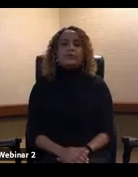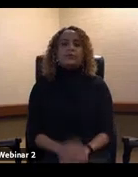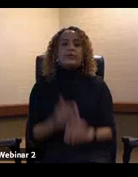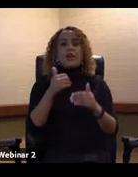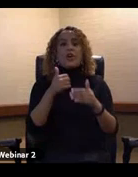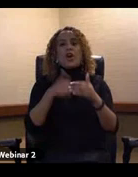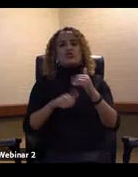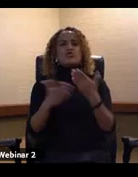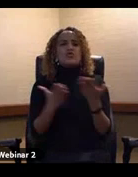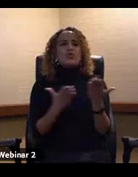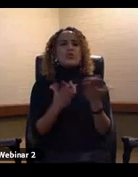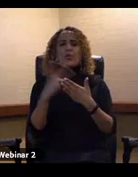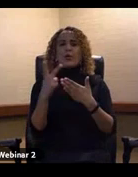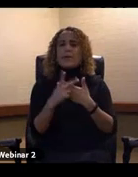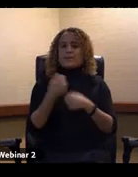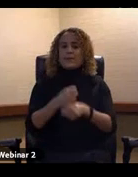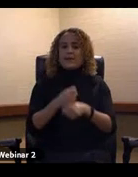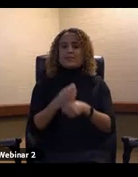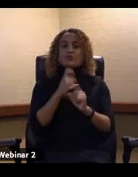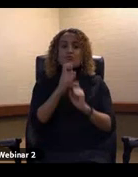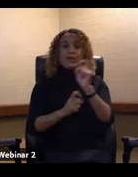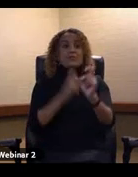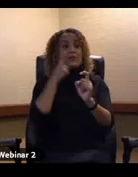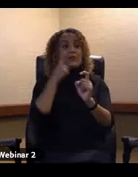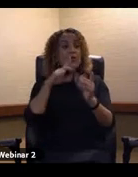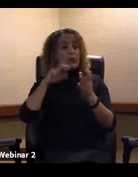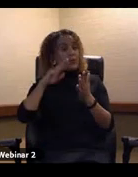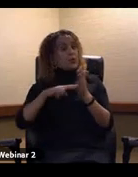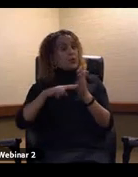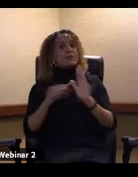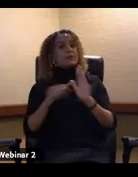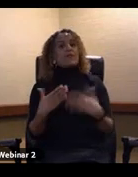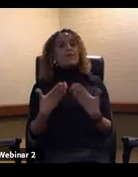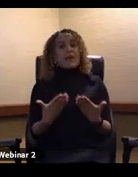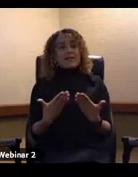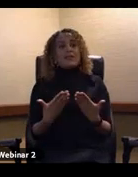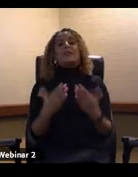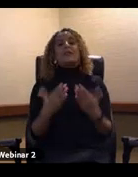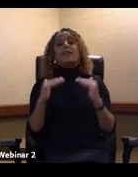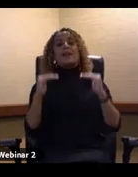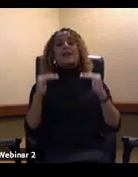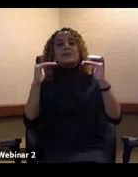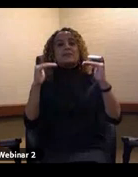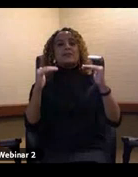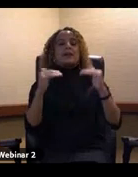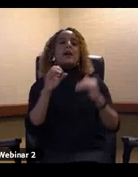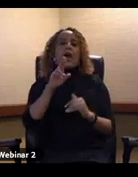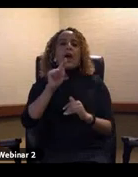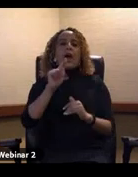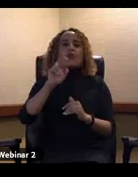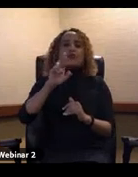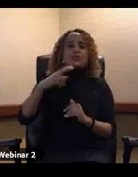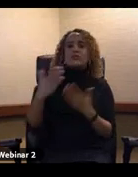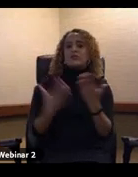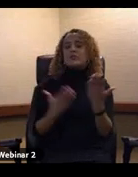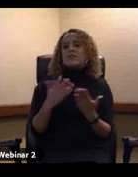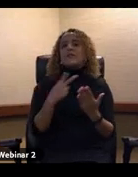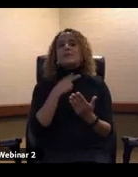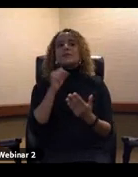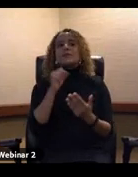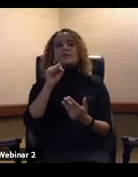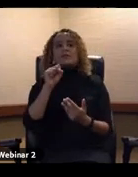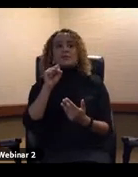The Underserved program makes grants for the sole purpose of providing or enhancing population-specific outreach and services to victims